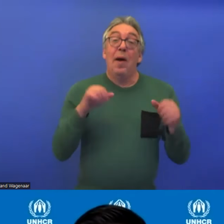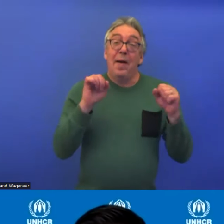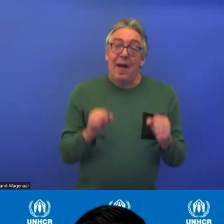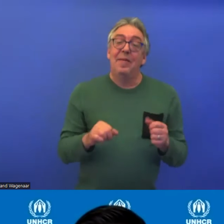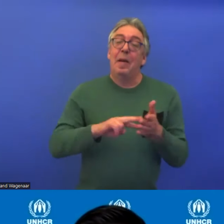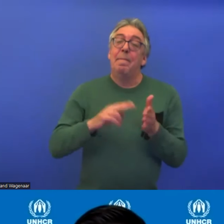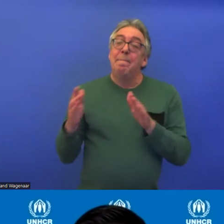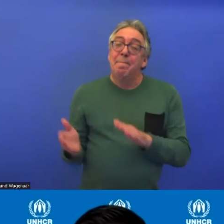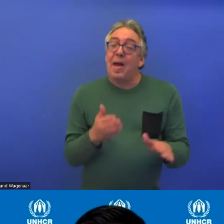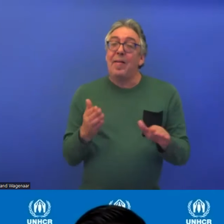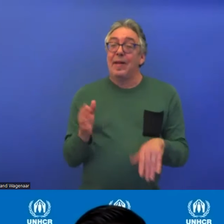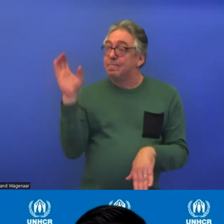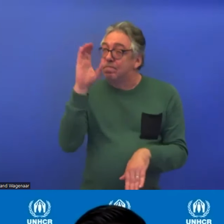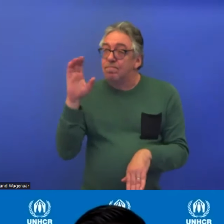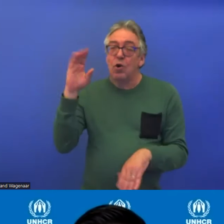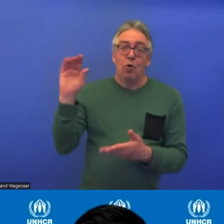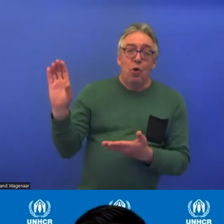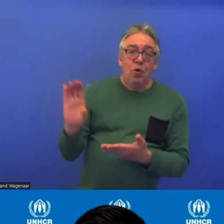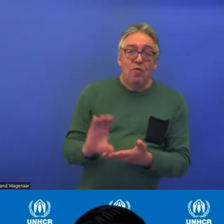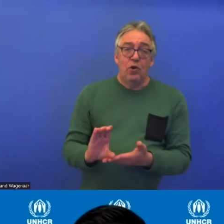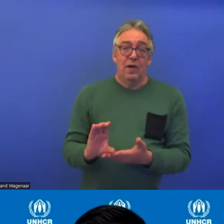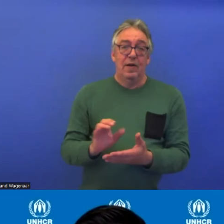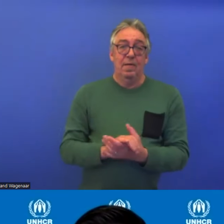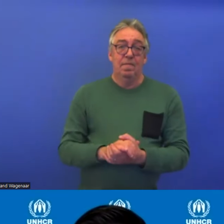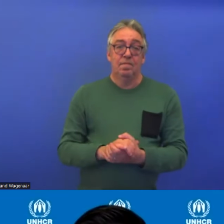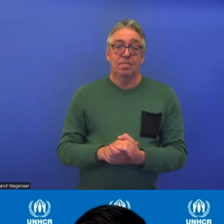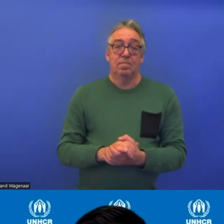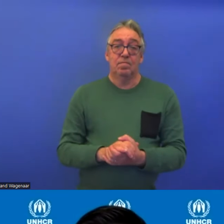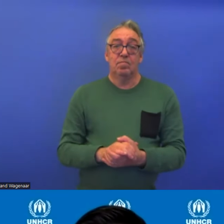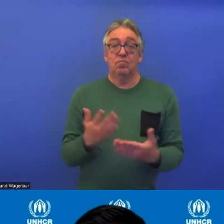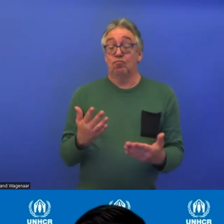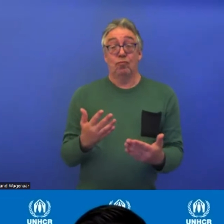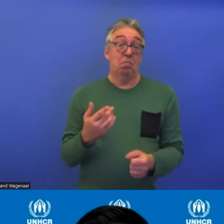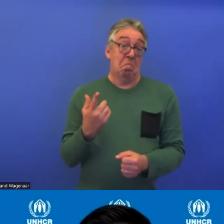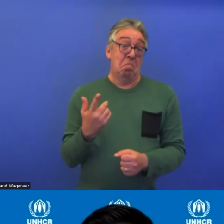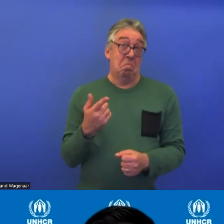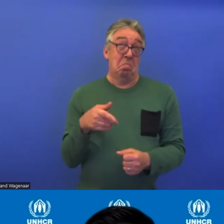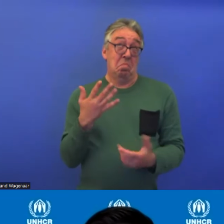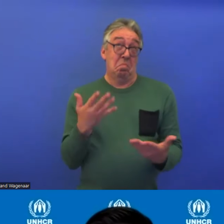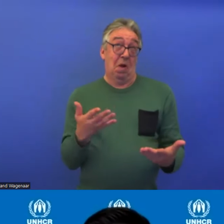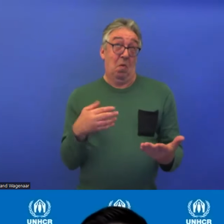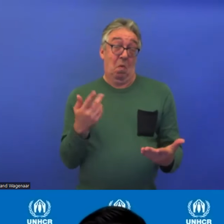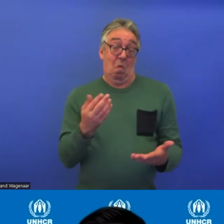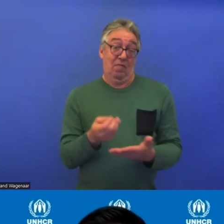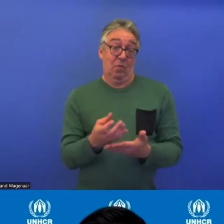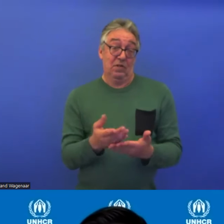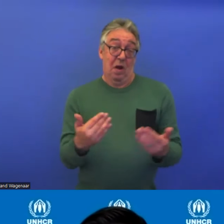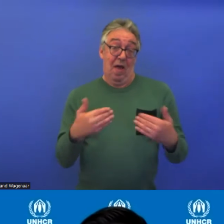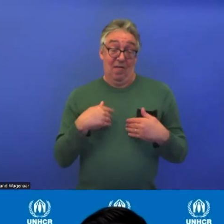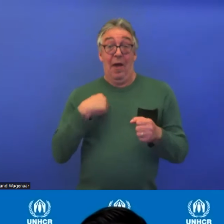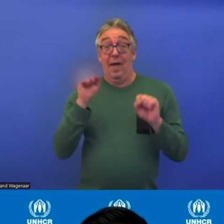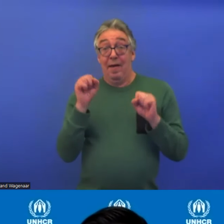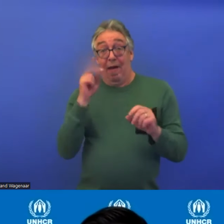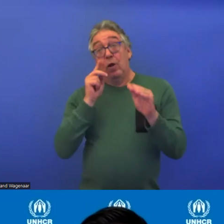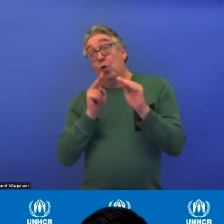for funding with information 1 year ahead of us. So that would be my invitation